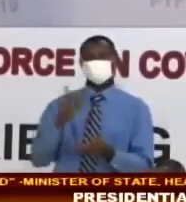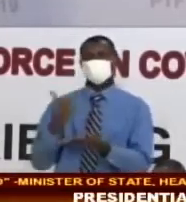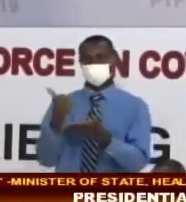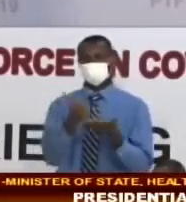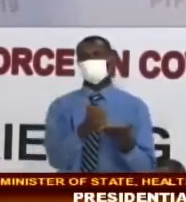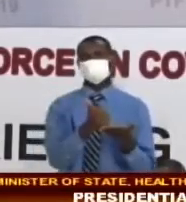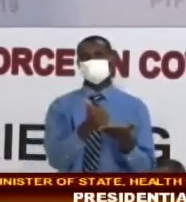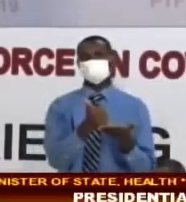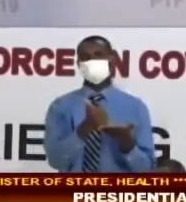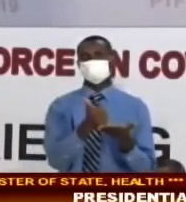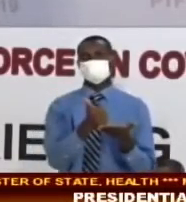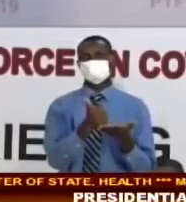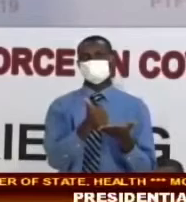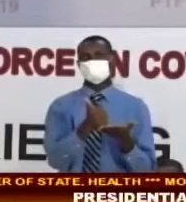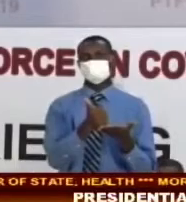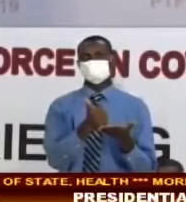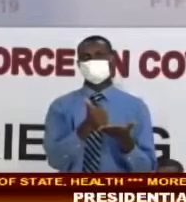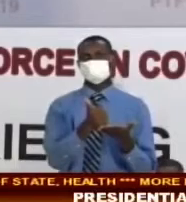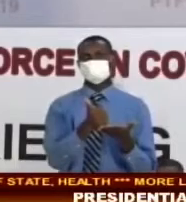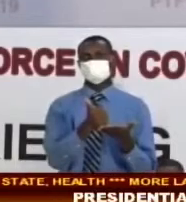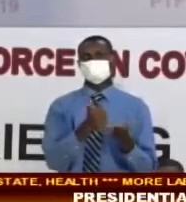help.